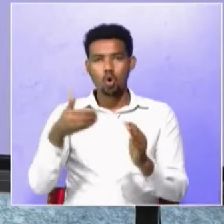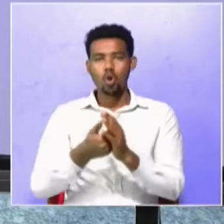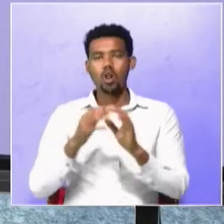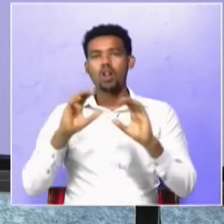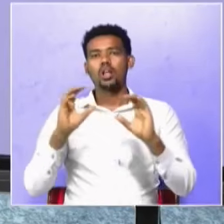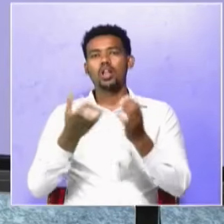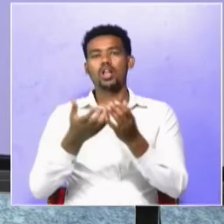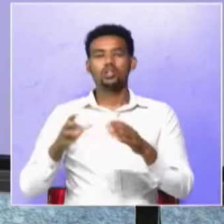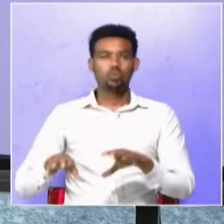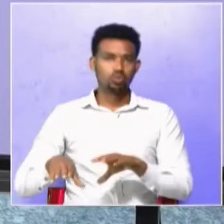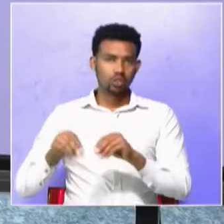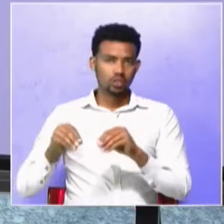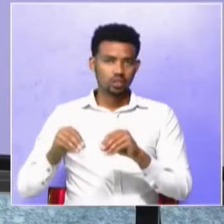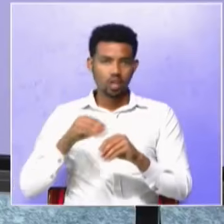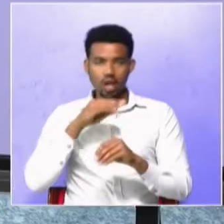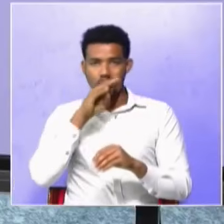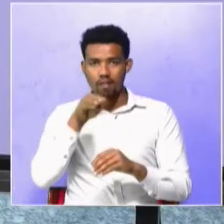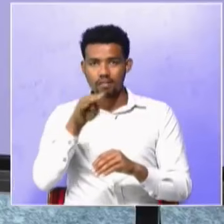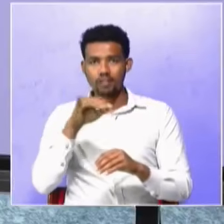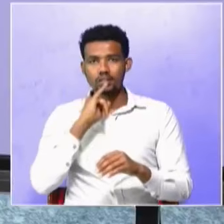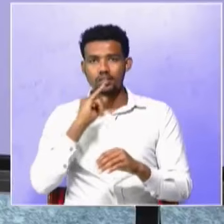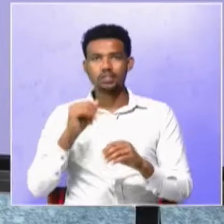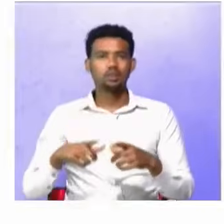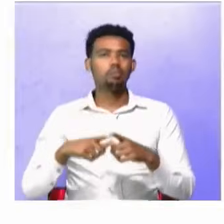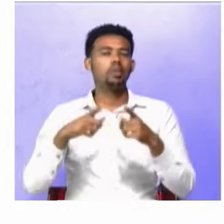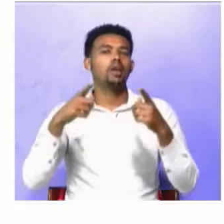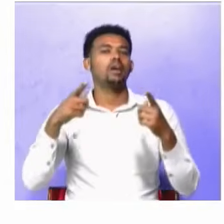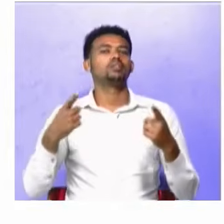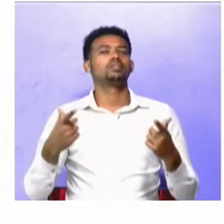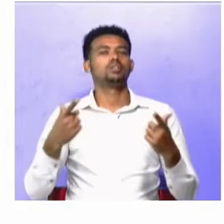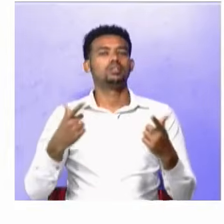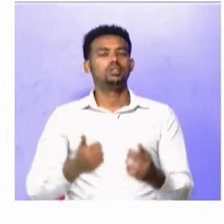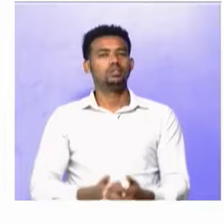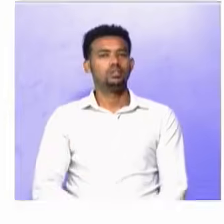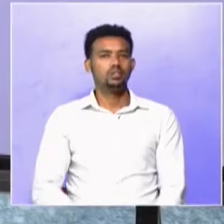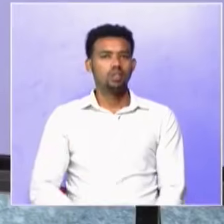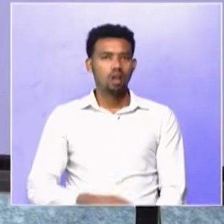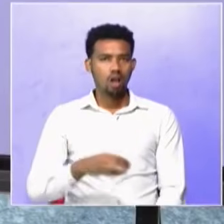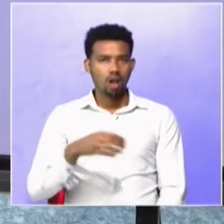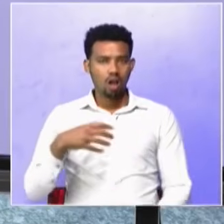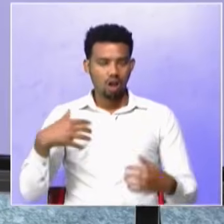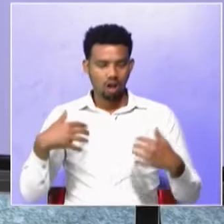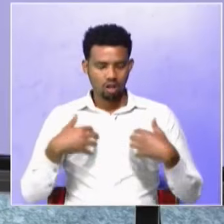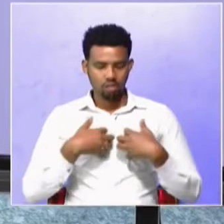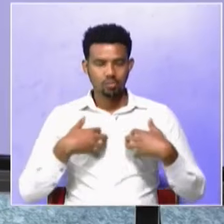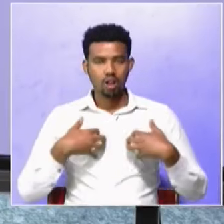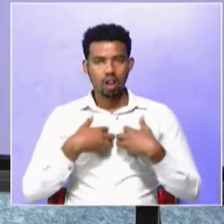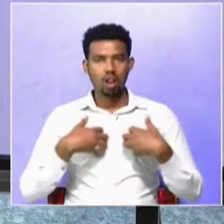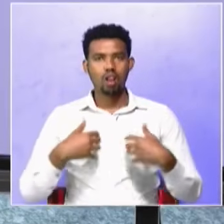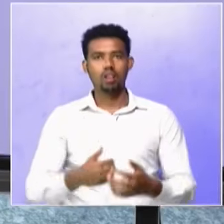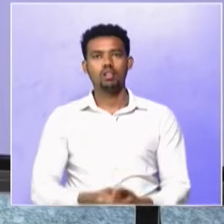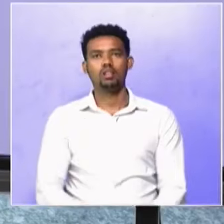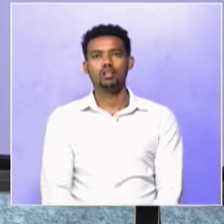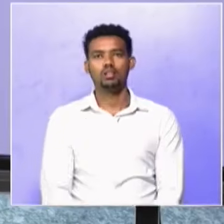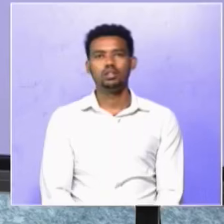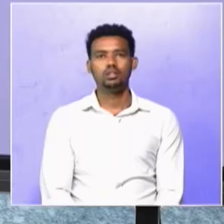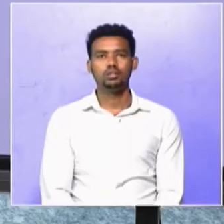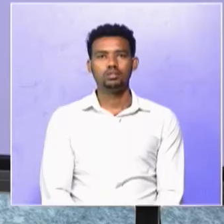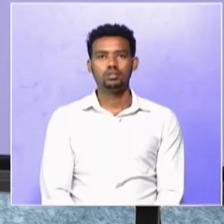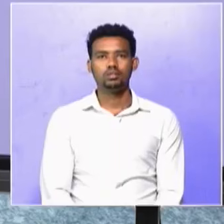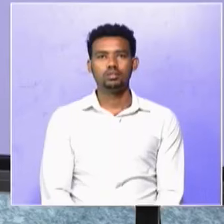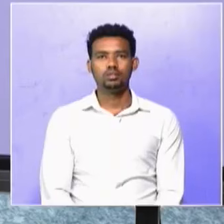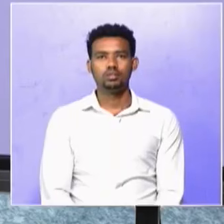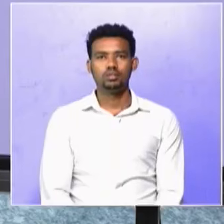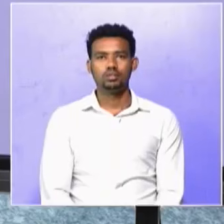classroom. Here is elephant is the biggest animal. The biggest